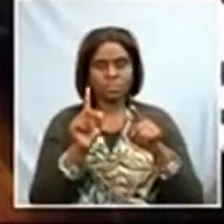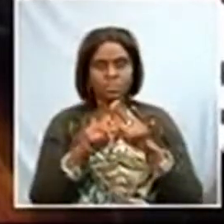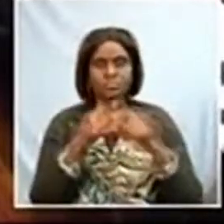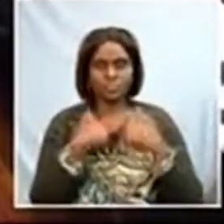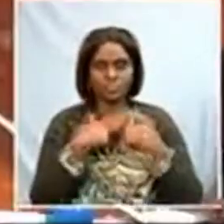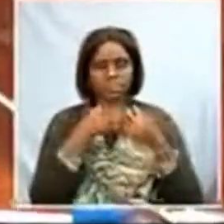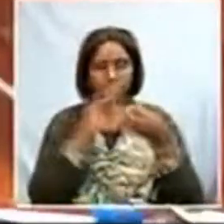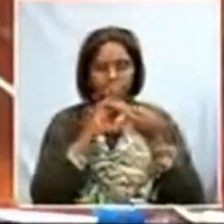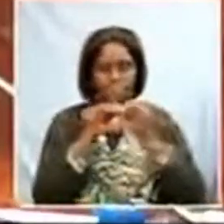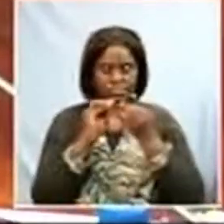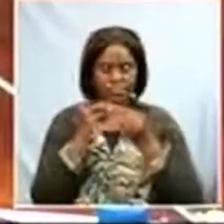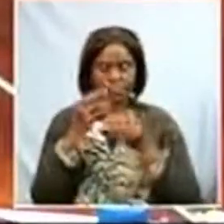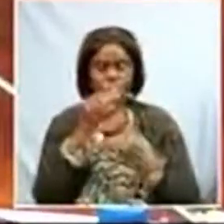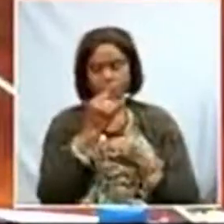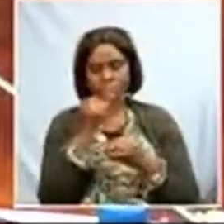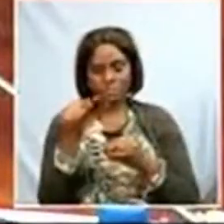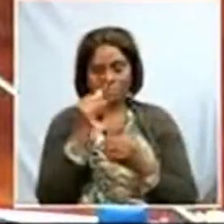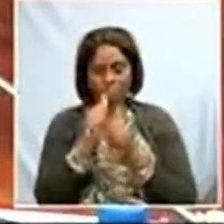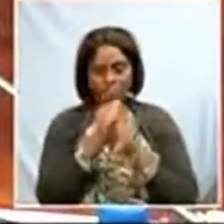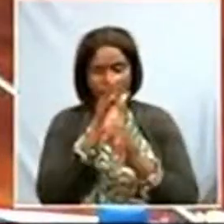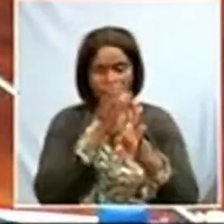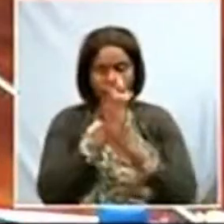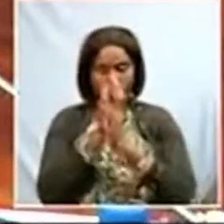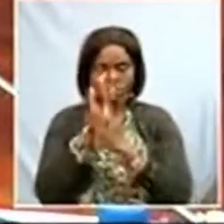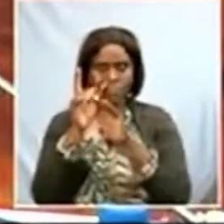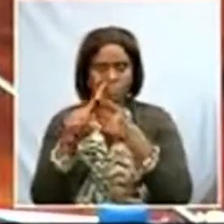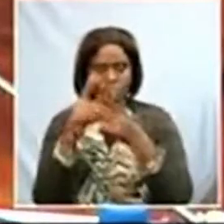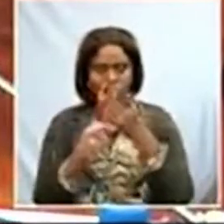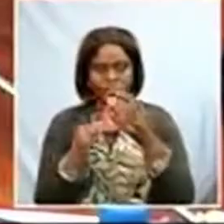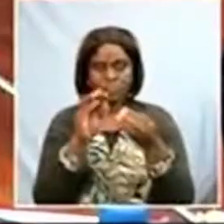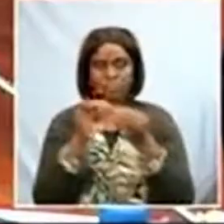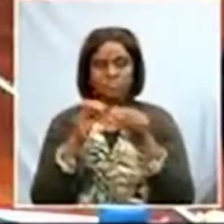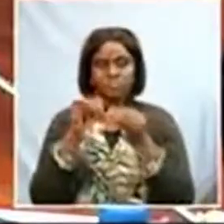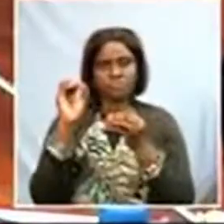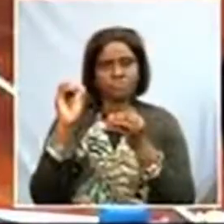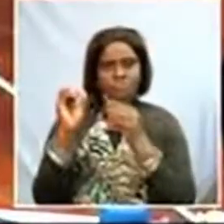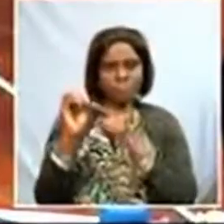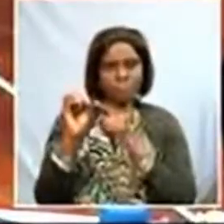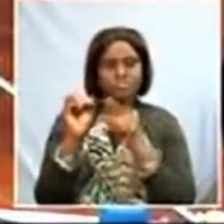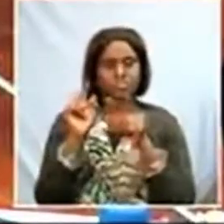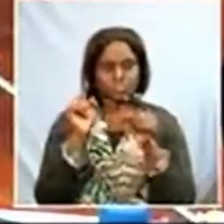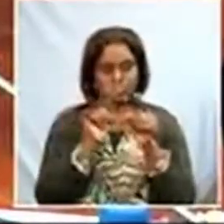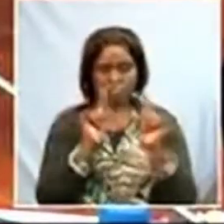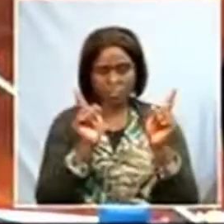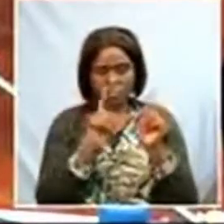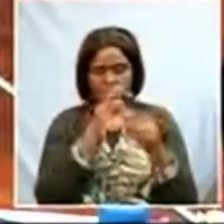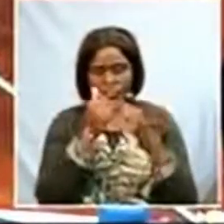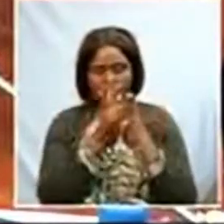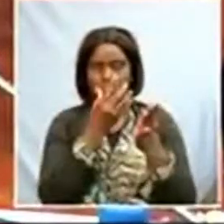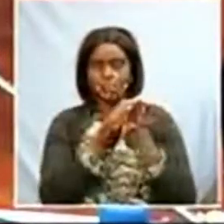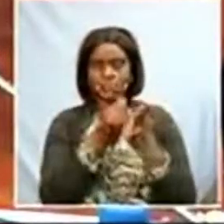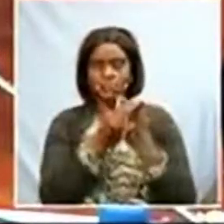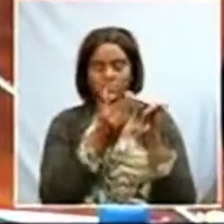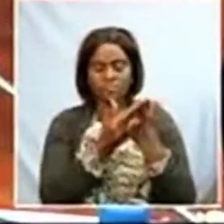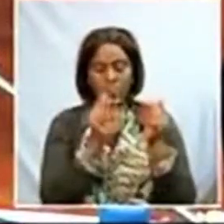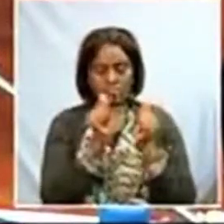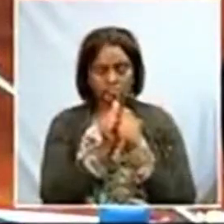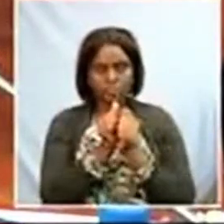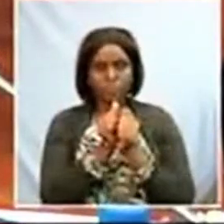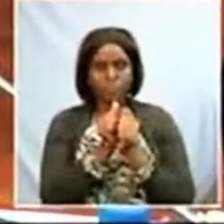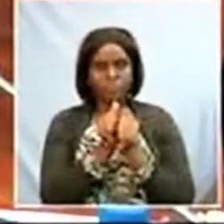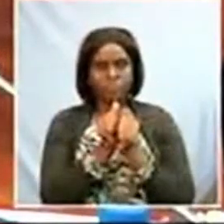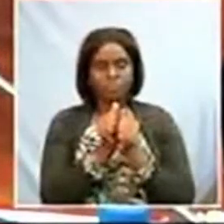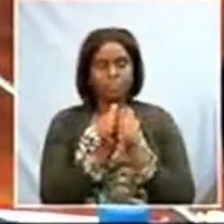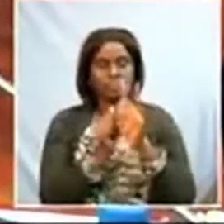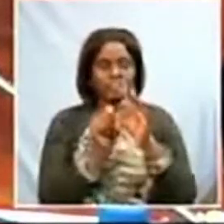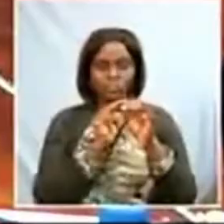are a number of items which are referring to Appendix O, and that is where all the financials regarding all We the have pro- no